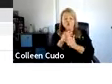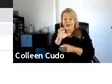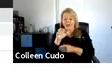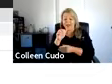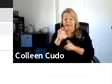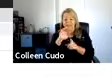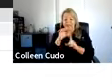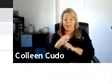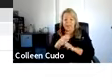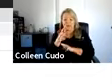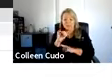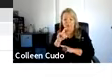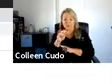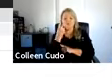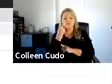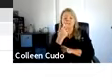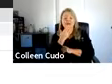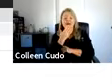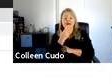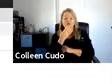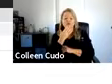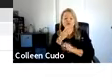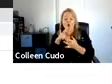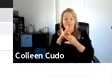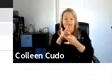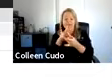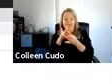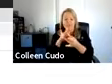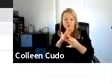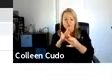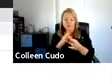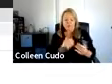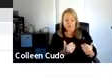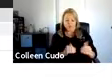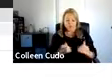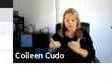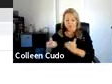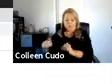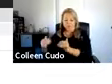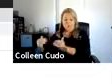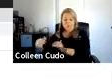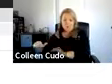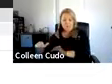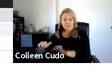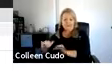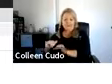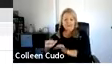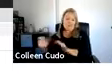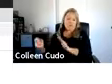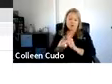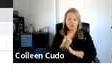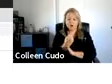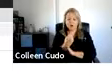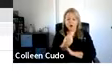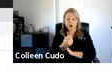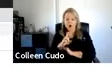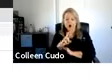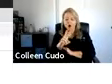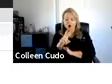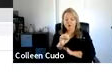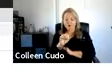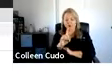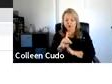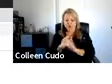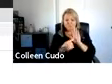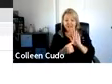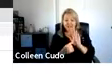and these colors are associated with the thresholds that really go directly back to the Harvard model. So you can see over time